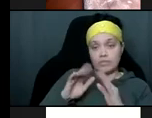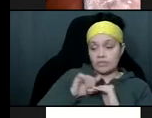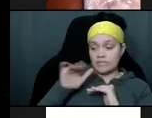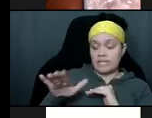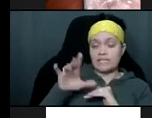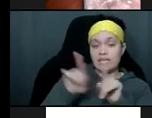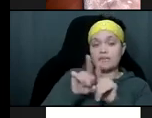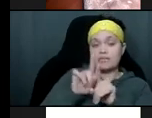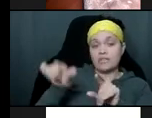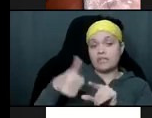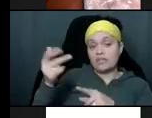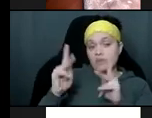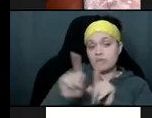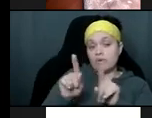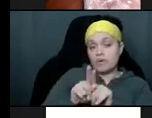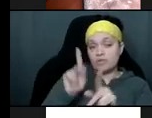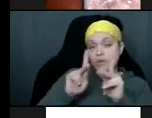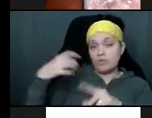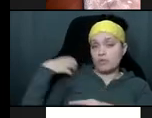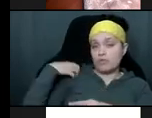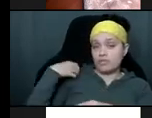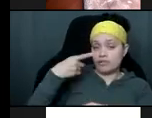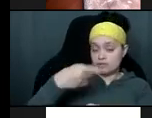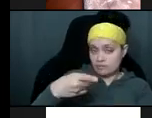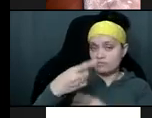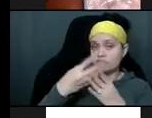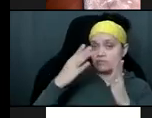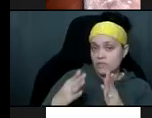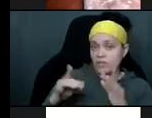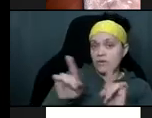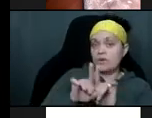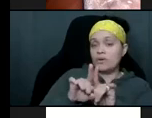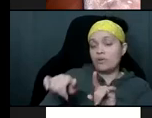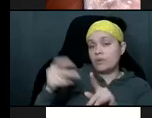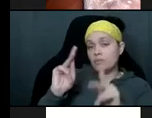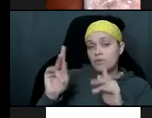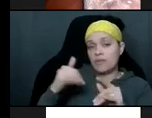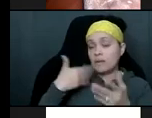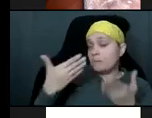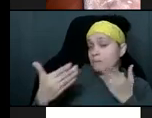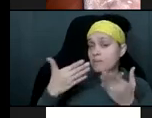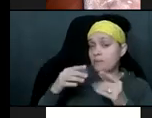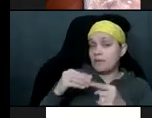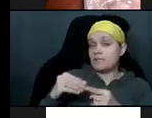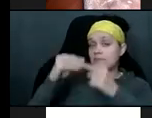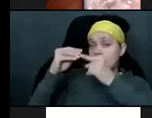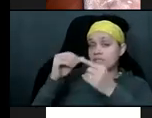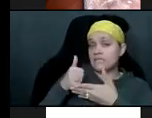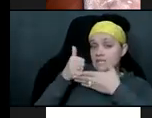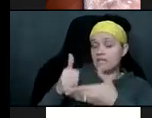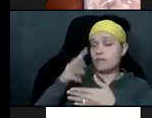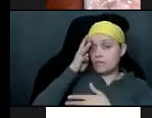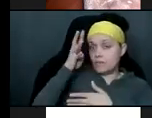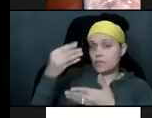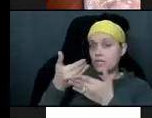had to send other people in charge of the convicts, as well as some others who had maybe a specialty to help create a